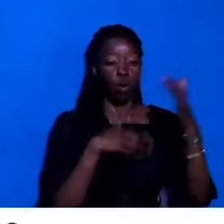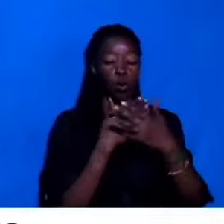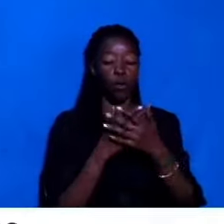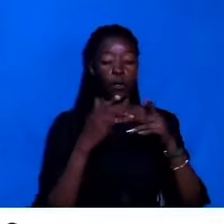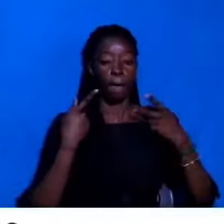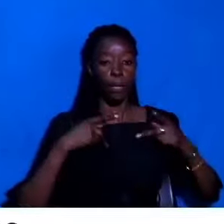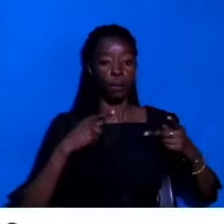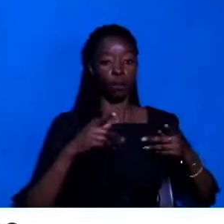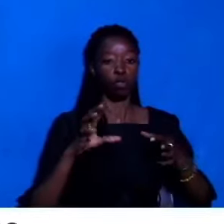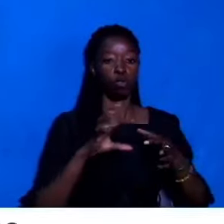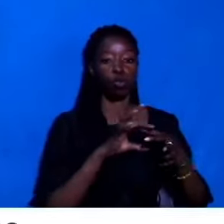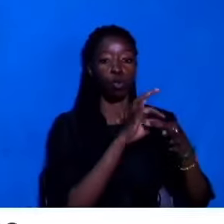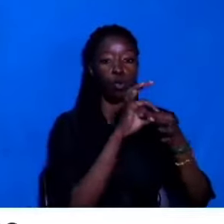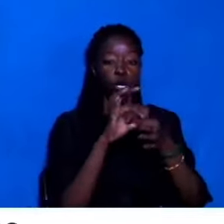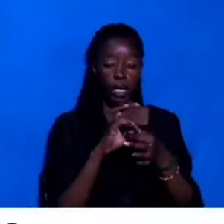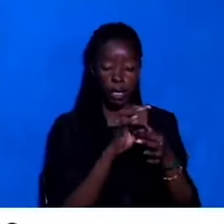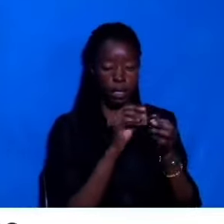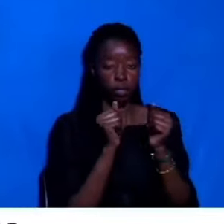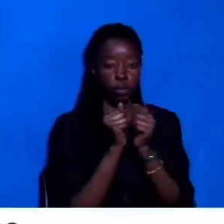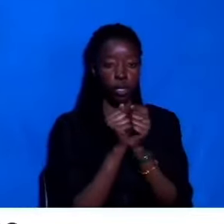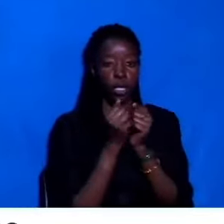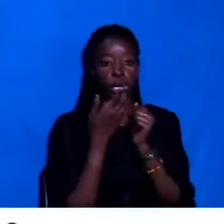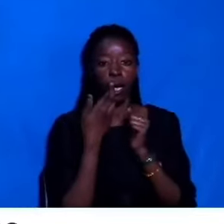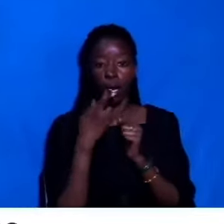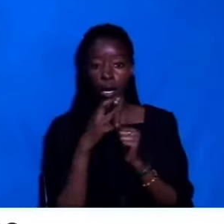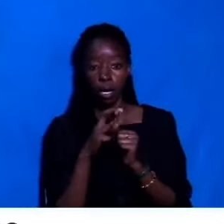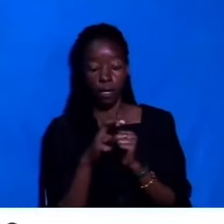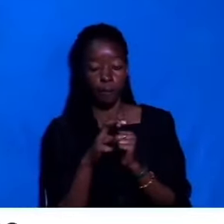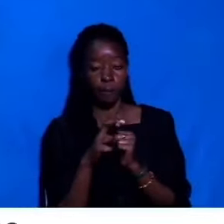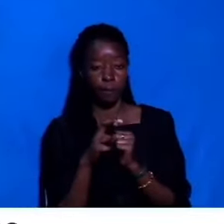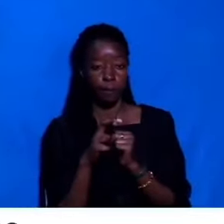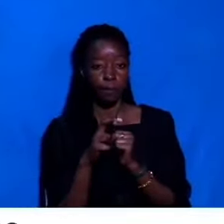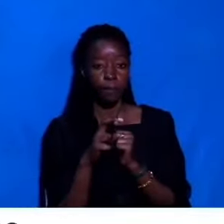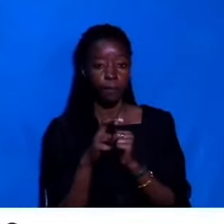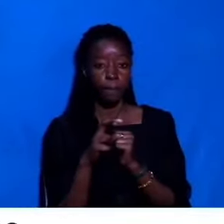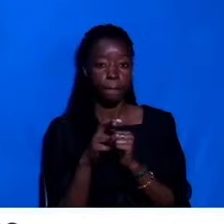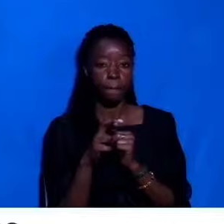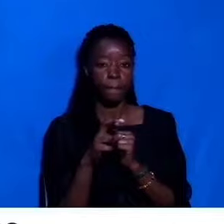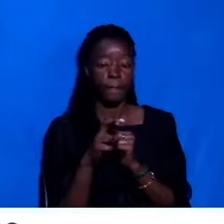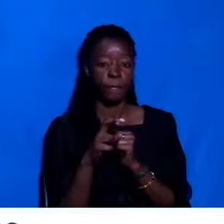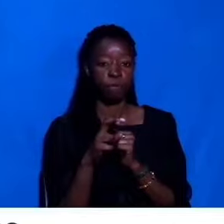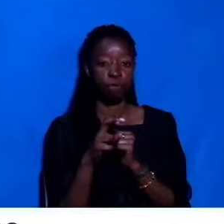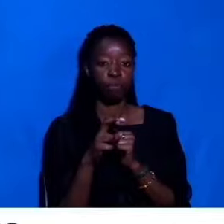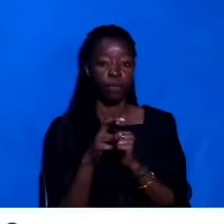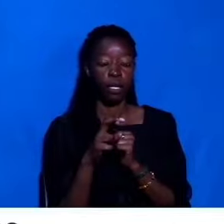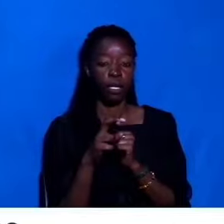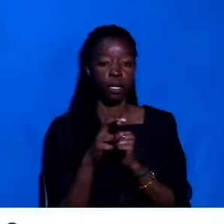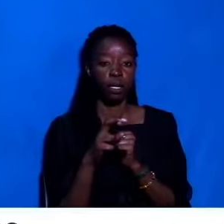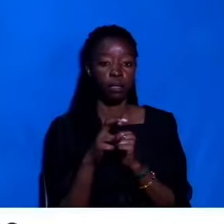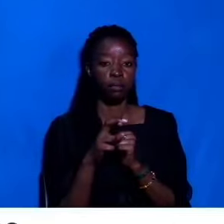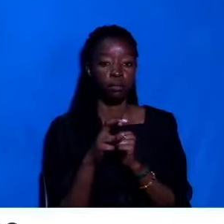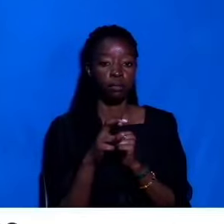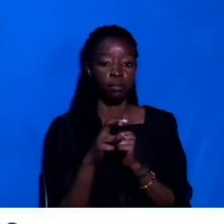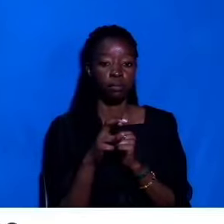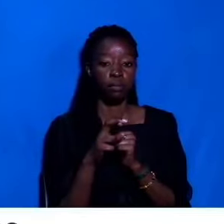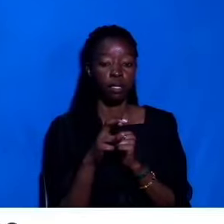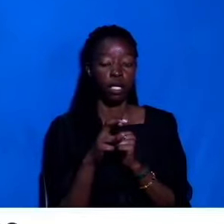car. So that which probably you consider old, when it's in somebody's hands, it is